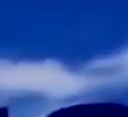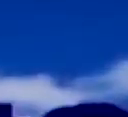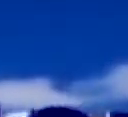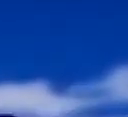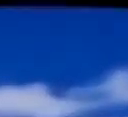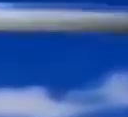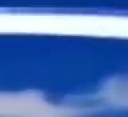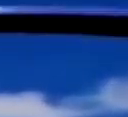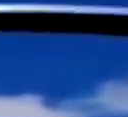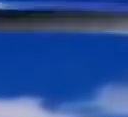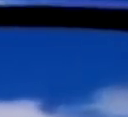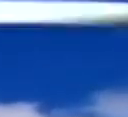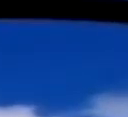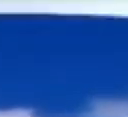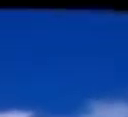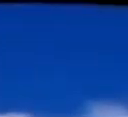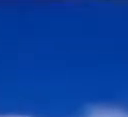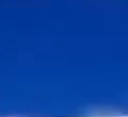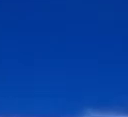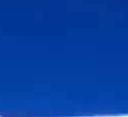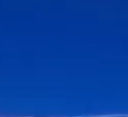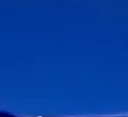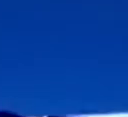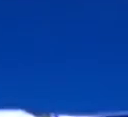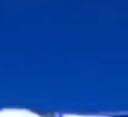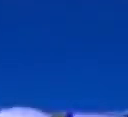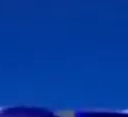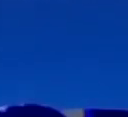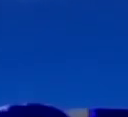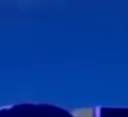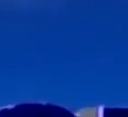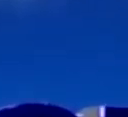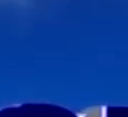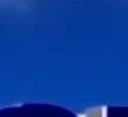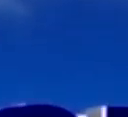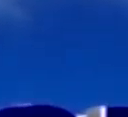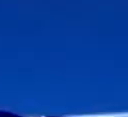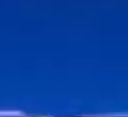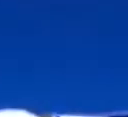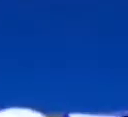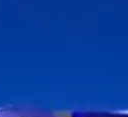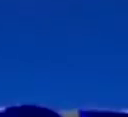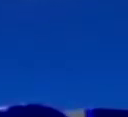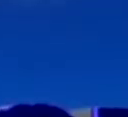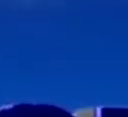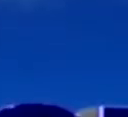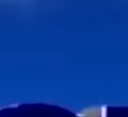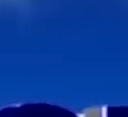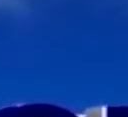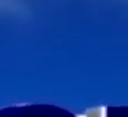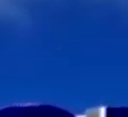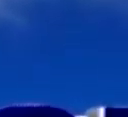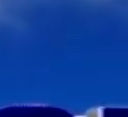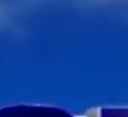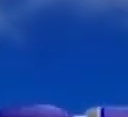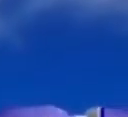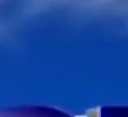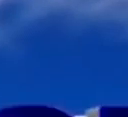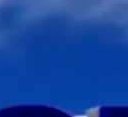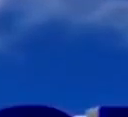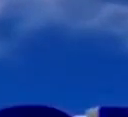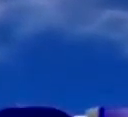There is a God. There is a God. He is alive. He is alive. In whom we live. In whom we live. And we survive.